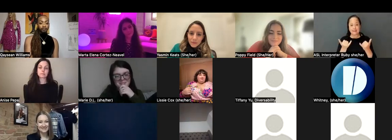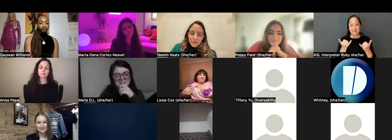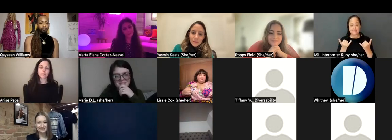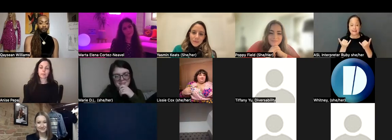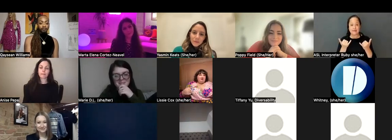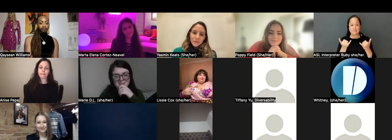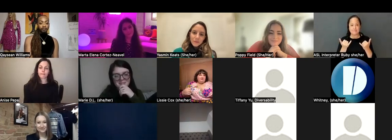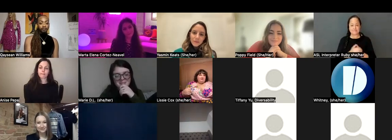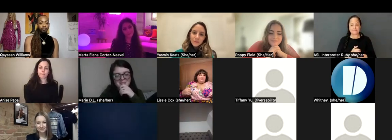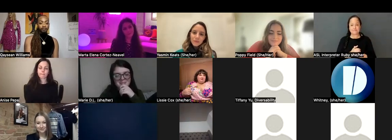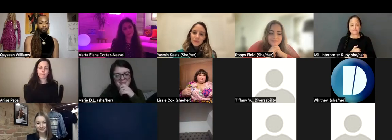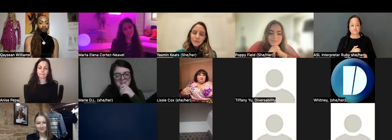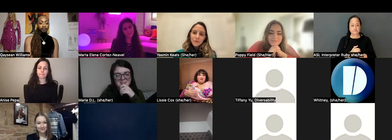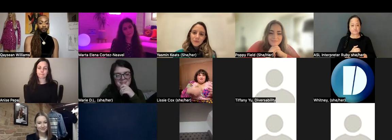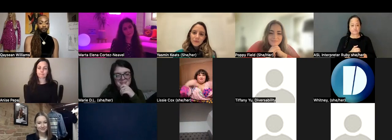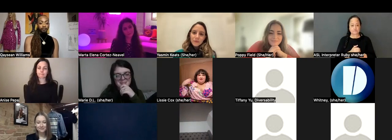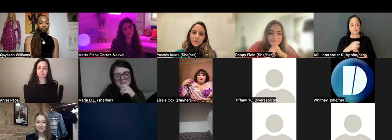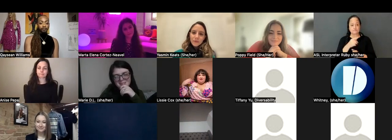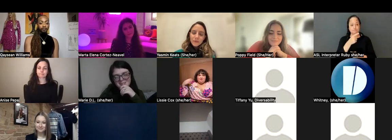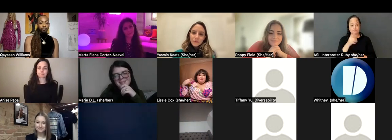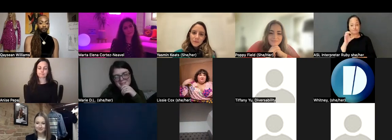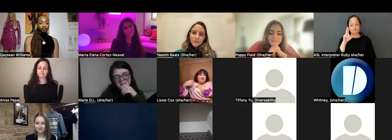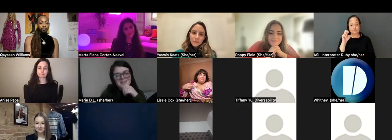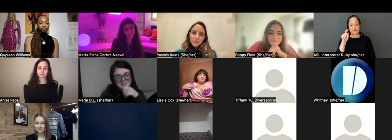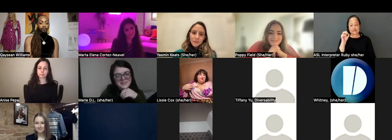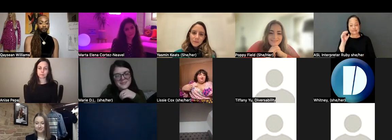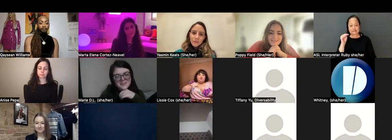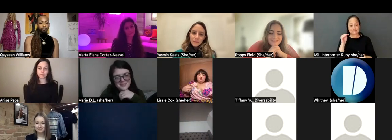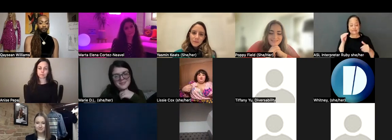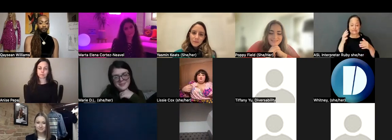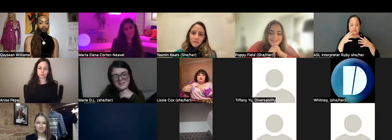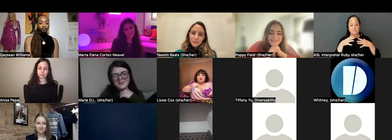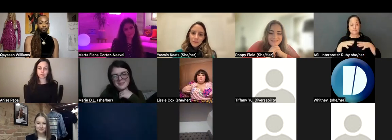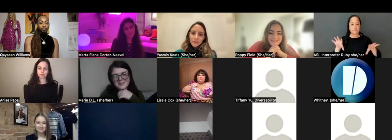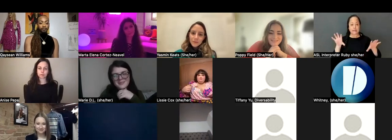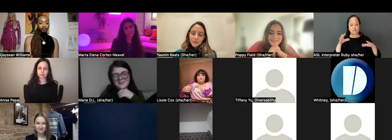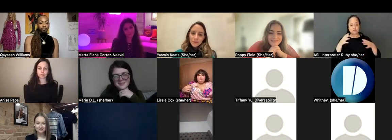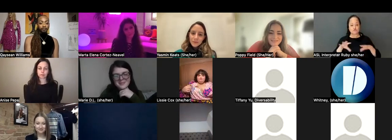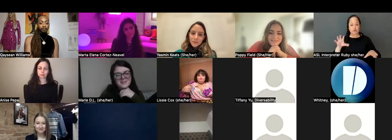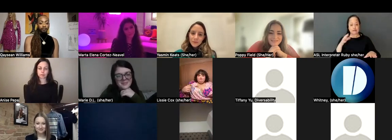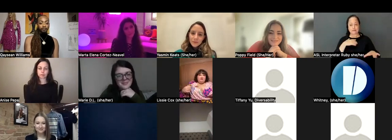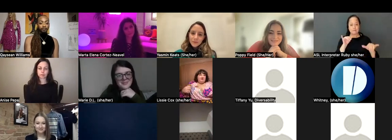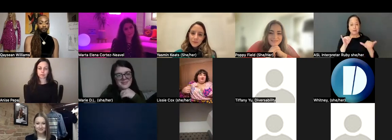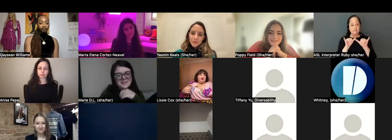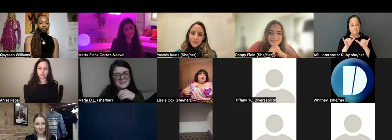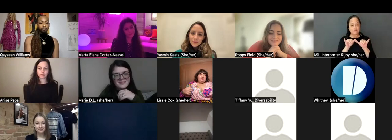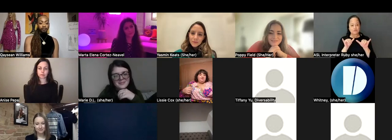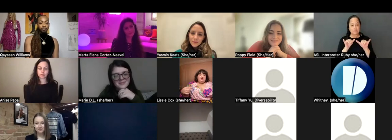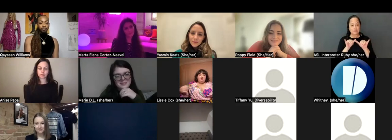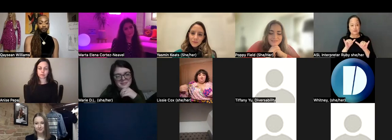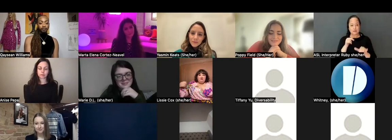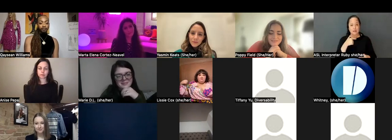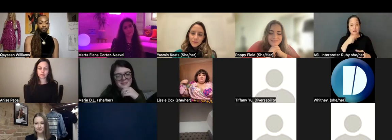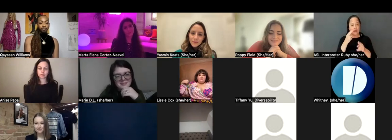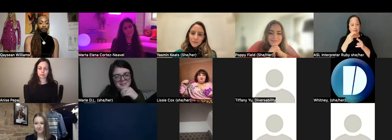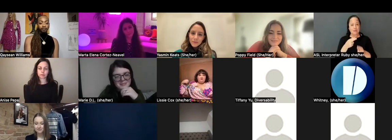And like, she's custom making a dress to my measurements. She said, like, I mentioned that I